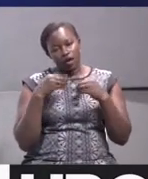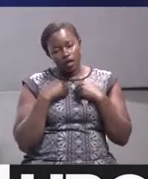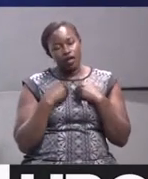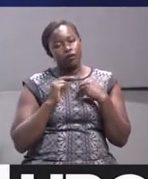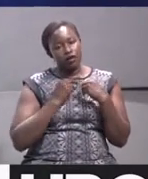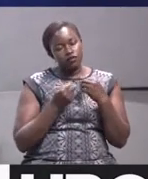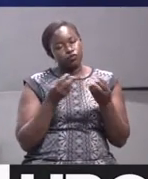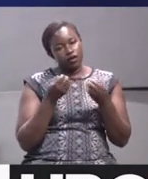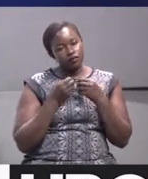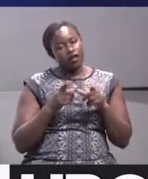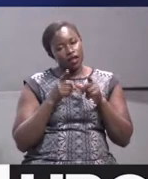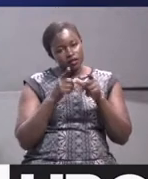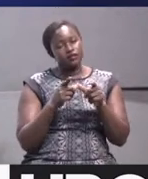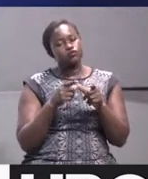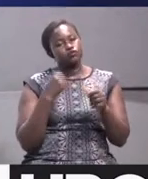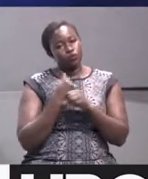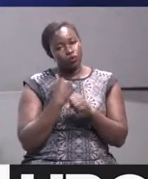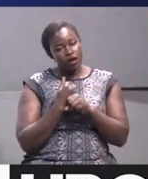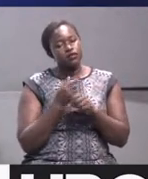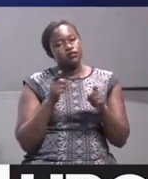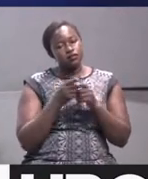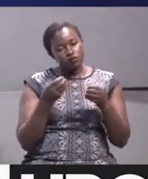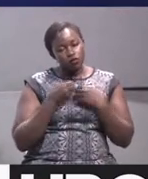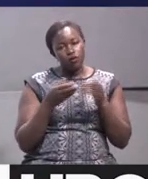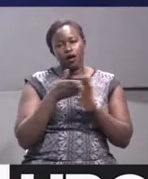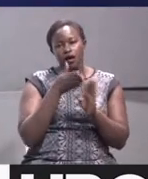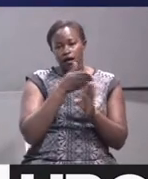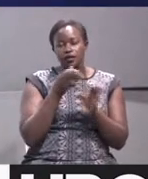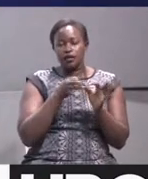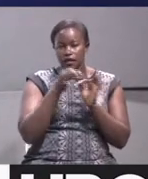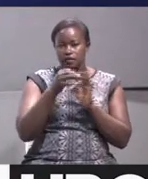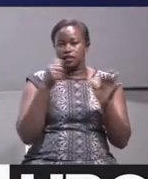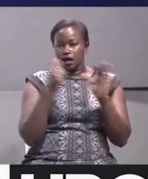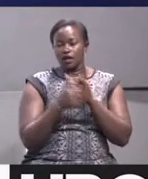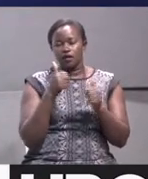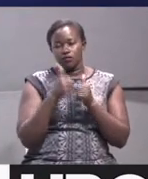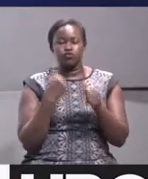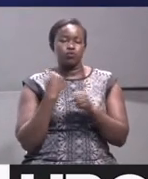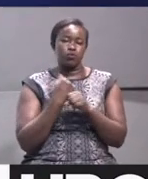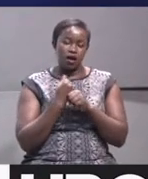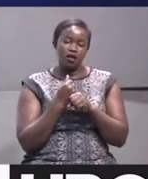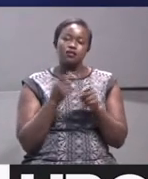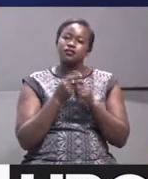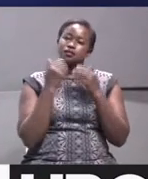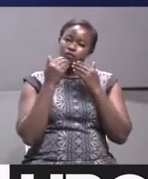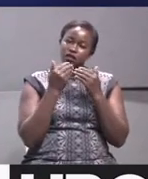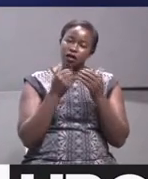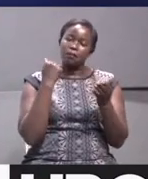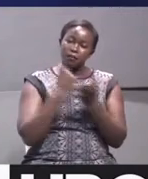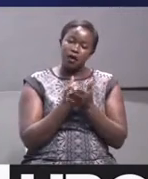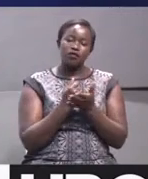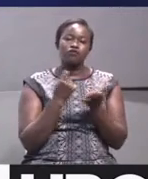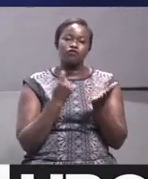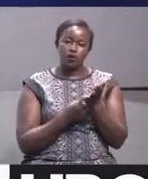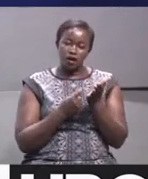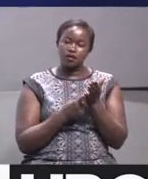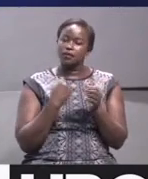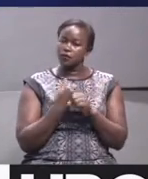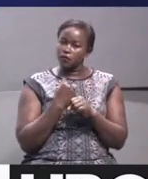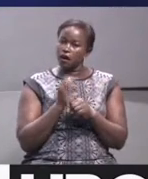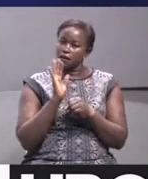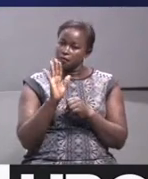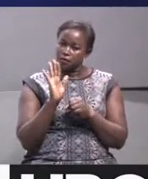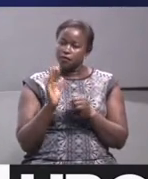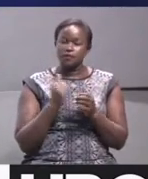to operate, but also to give us the guidelines within which we operate. And we want to thank Bank of Uganda for the work they've done with